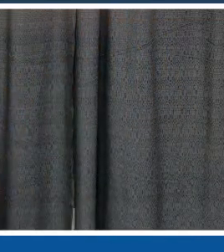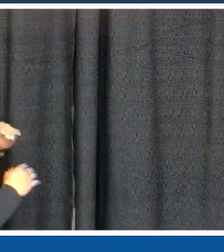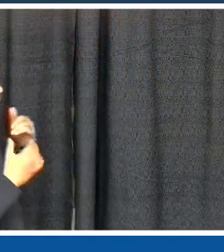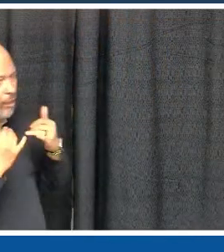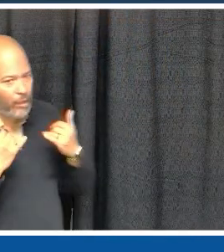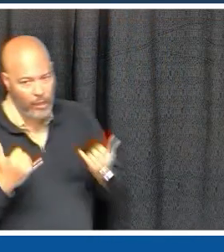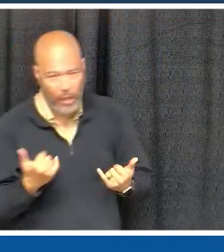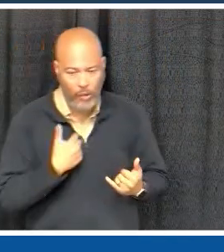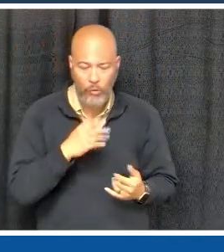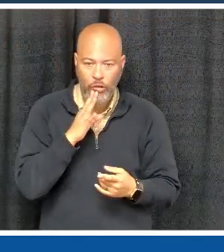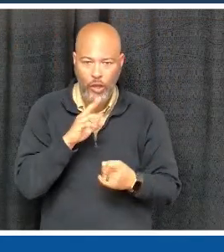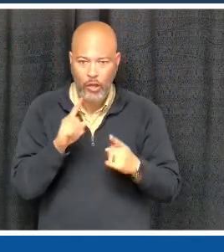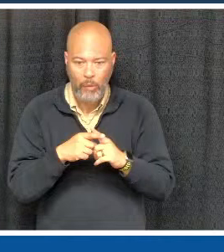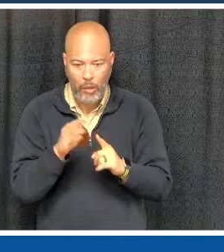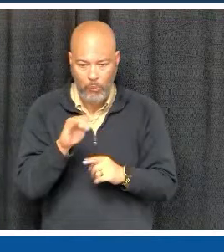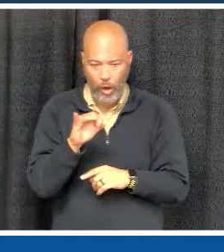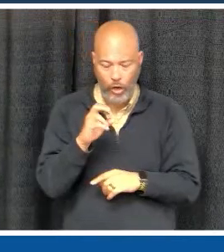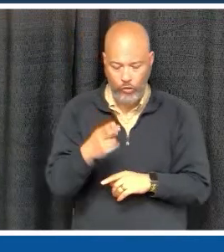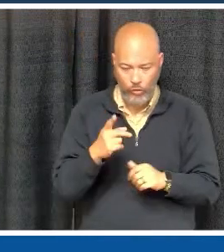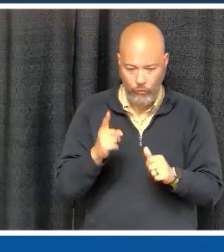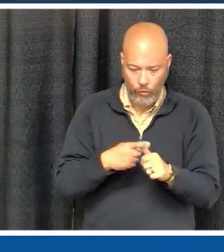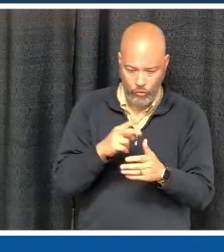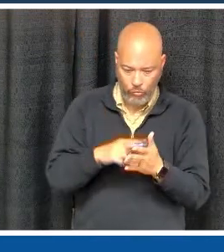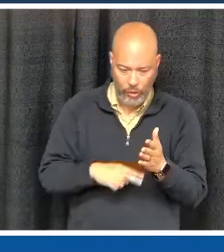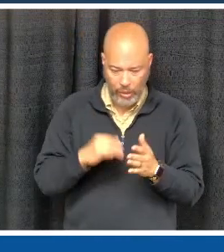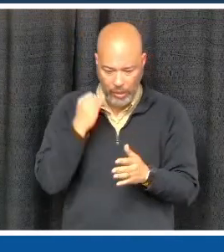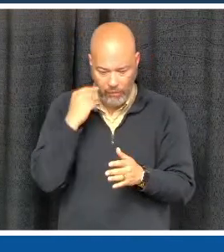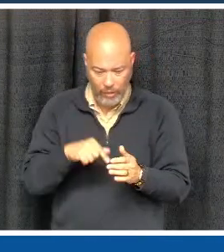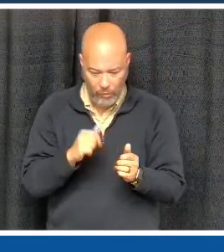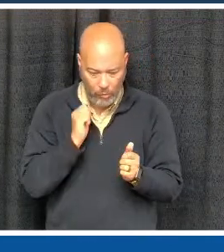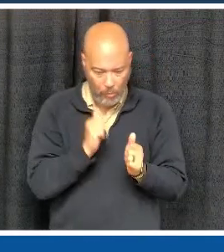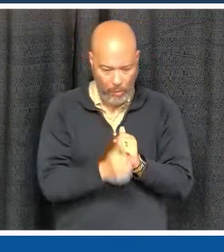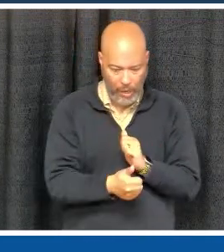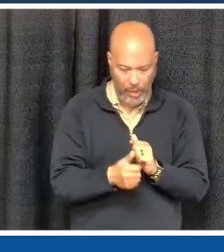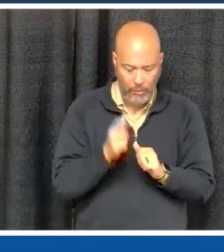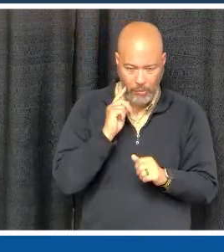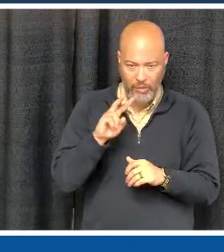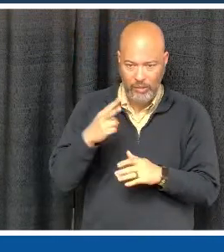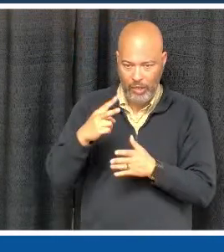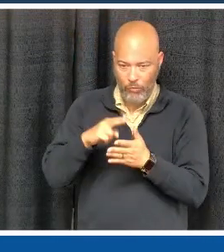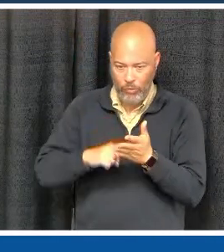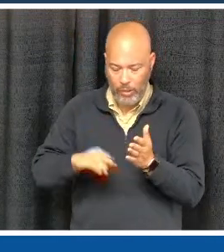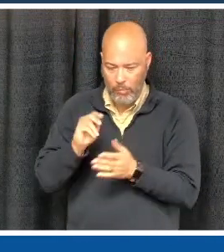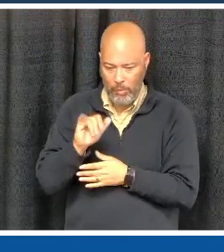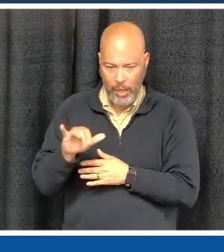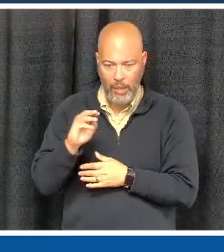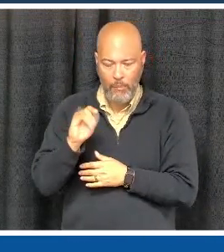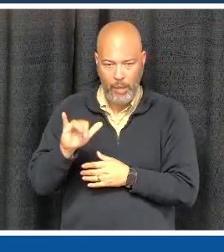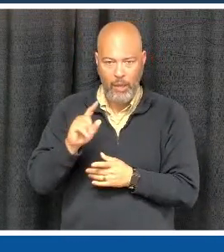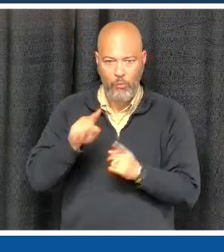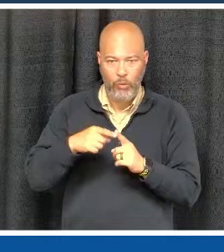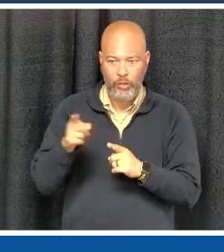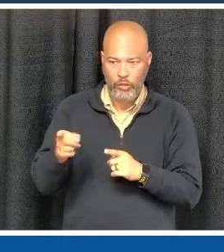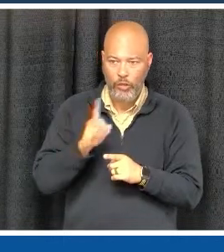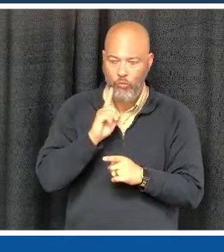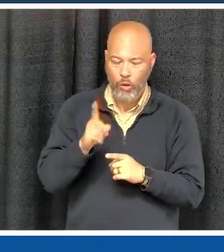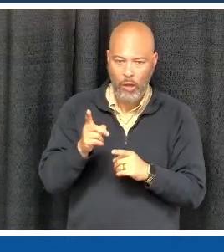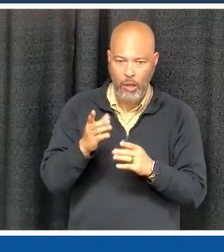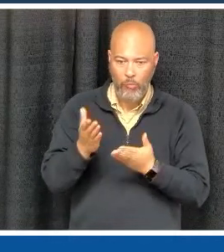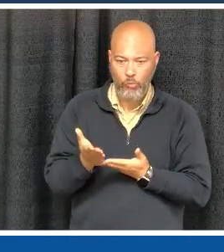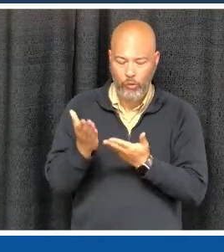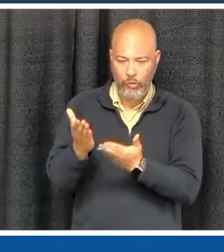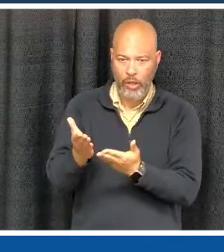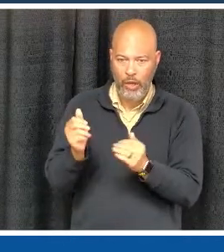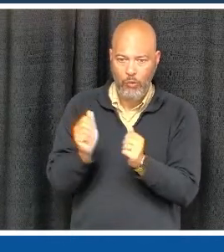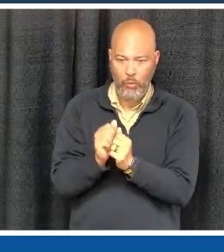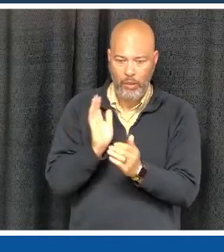ready to vote. First reading would be the April. If this were to pass, we're looking at a second reading, which is May, and May is when we're gonna be presented